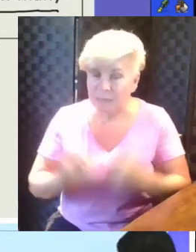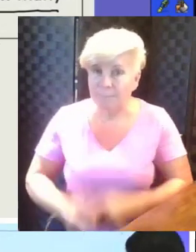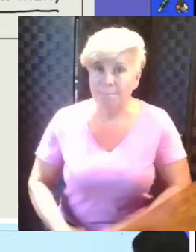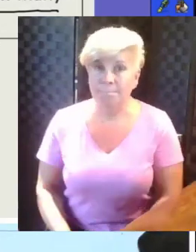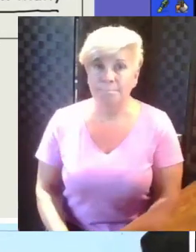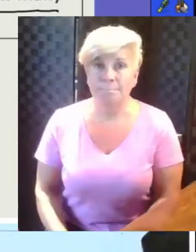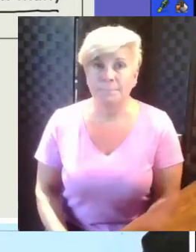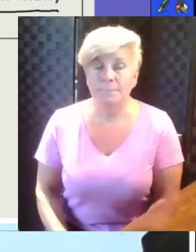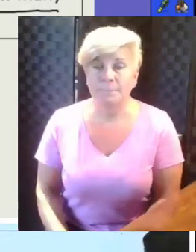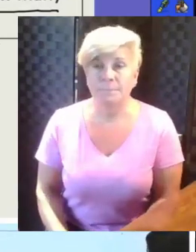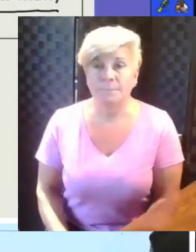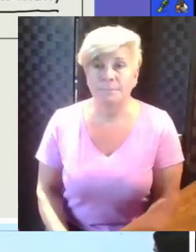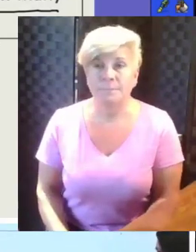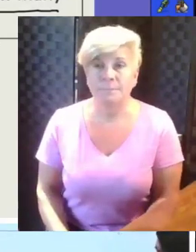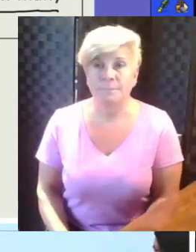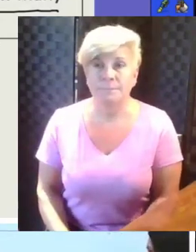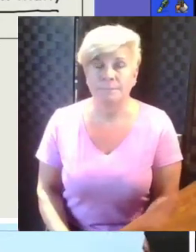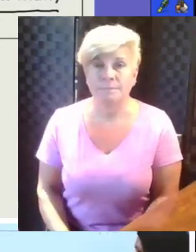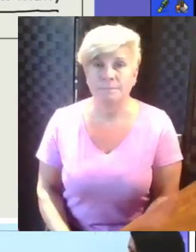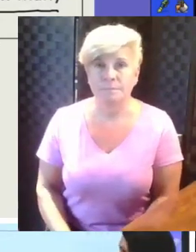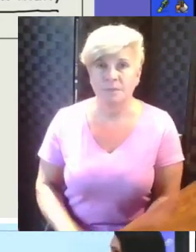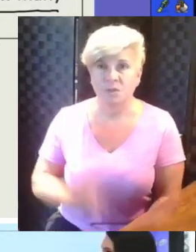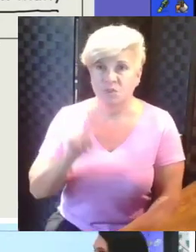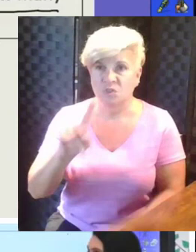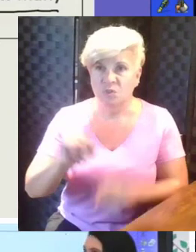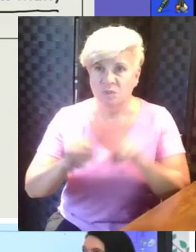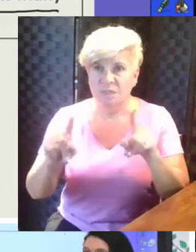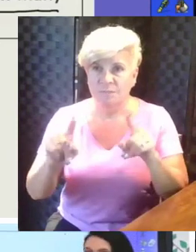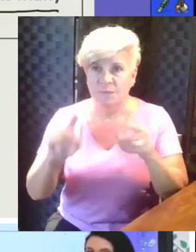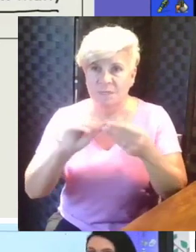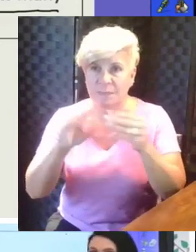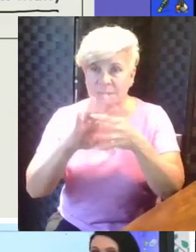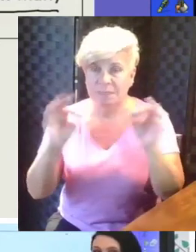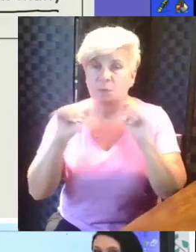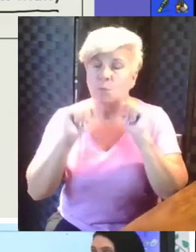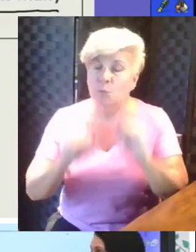paper. There's 2 different equations we can write.